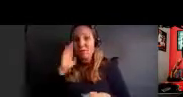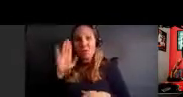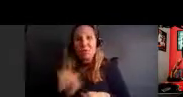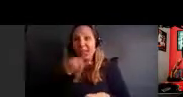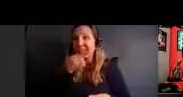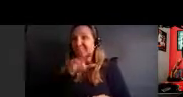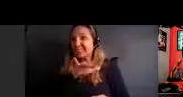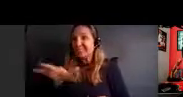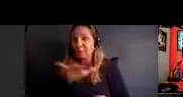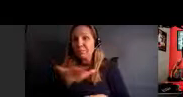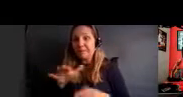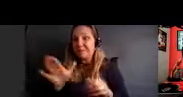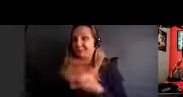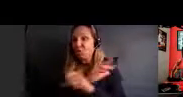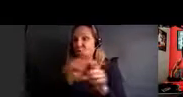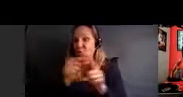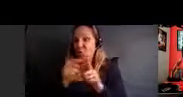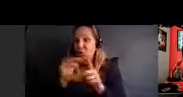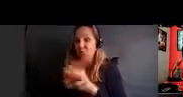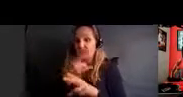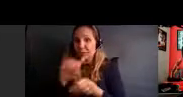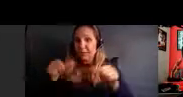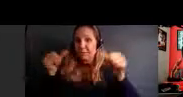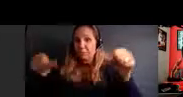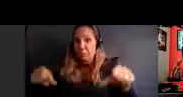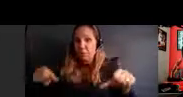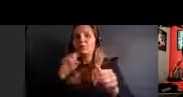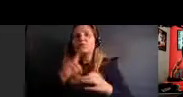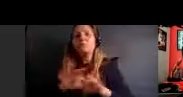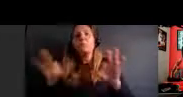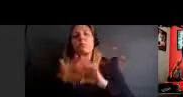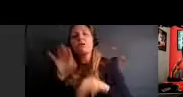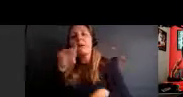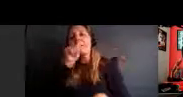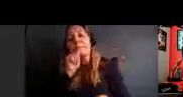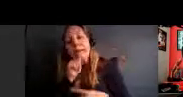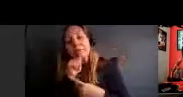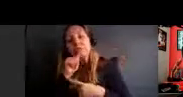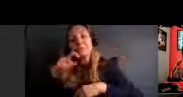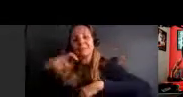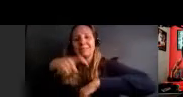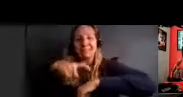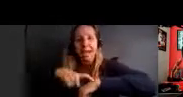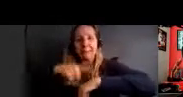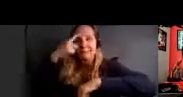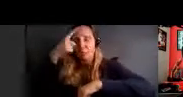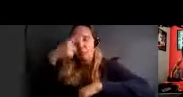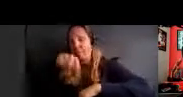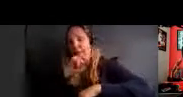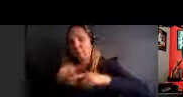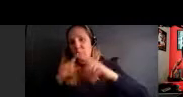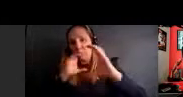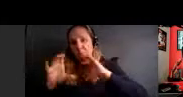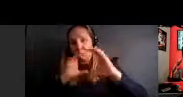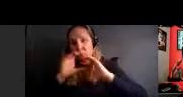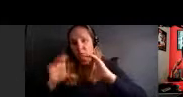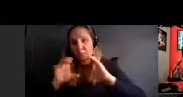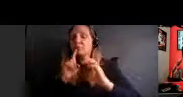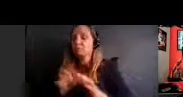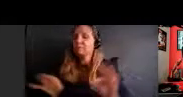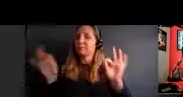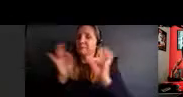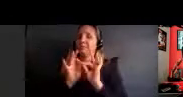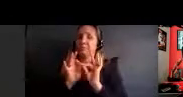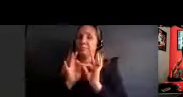words using these communication boards. So giving them the patience and the time to be able to communicate in their own way, I think, is really important.